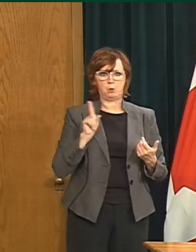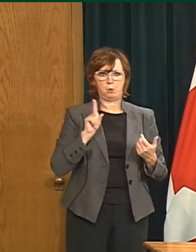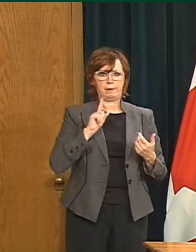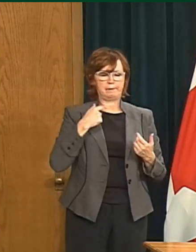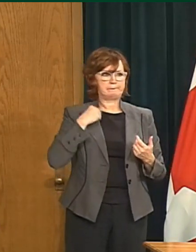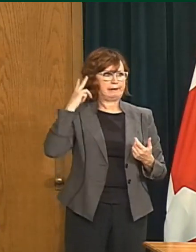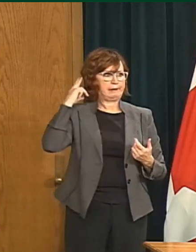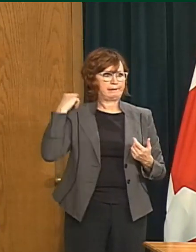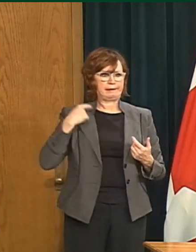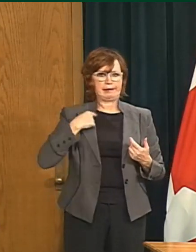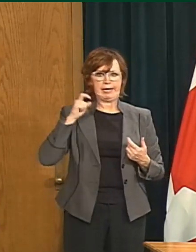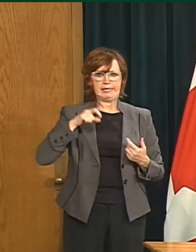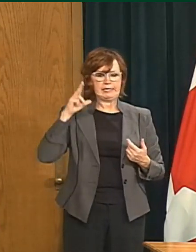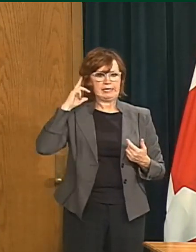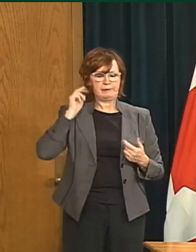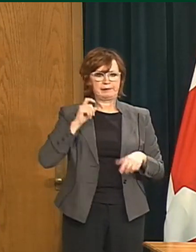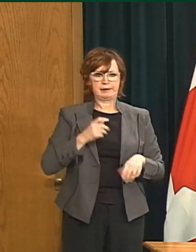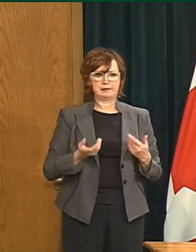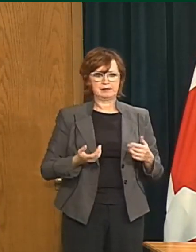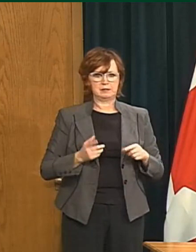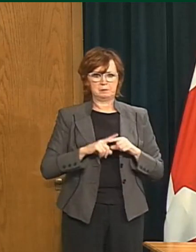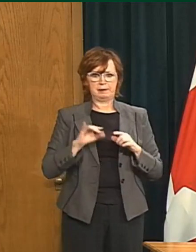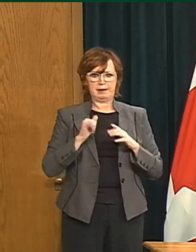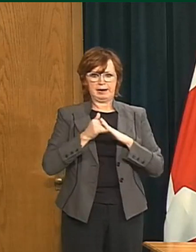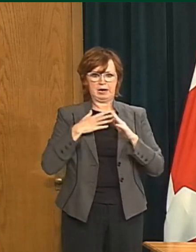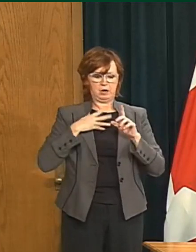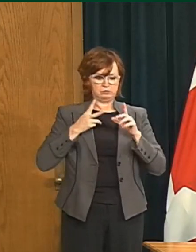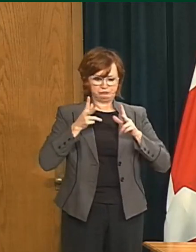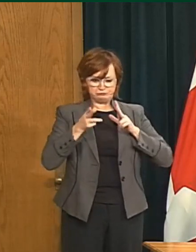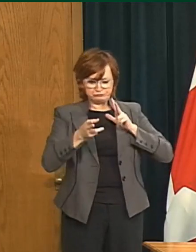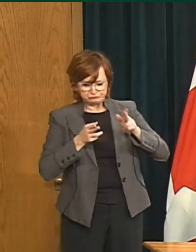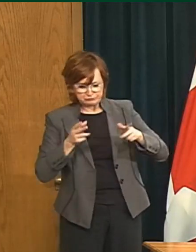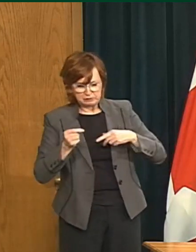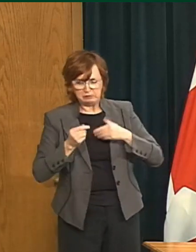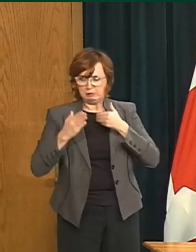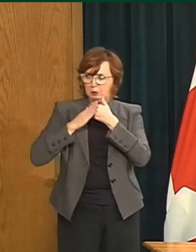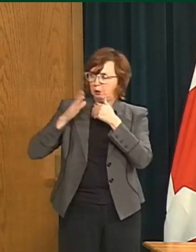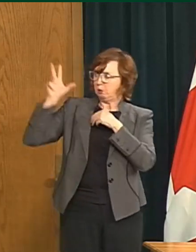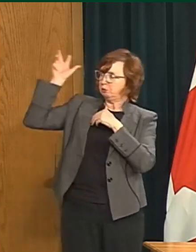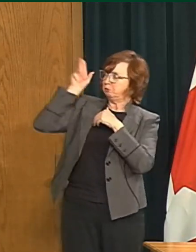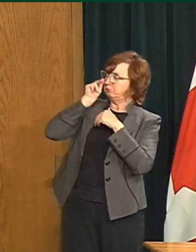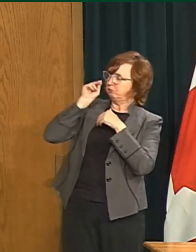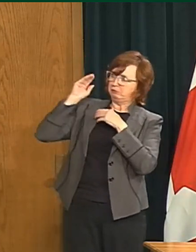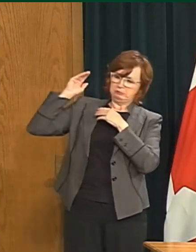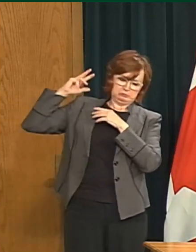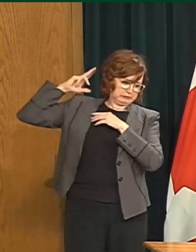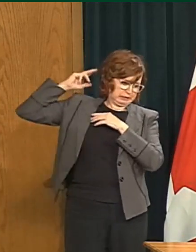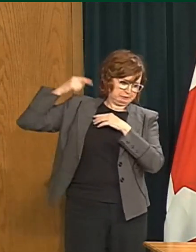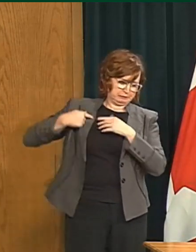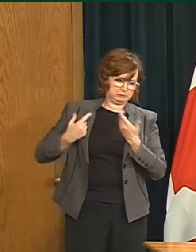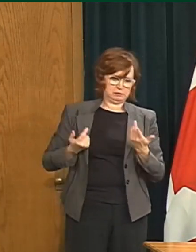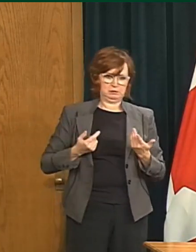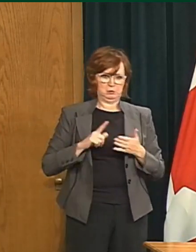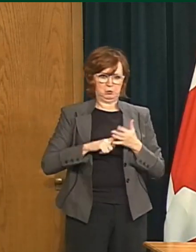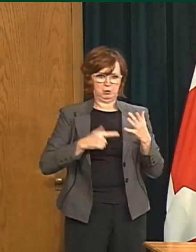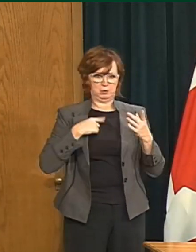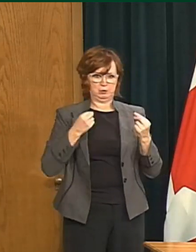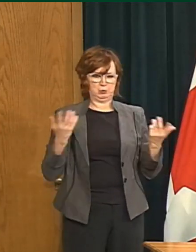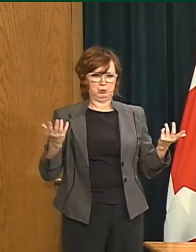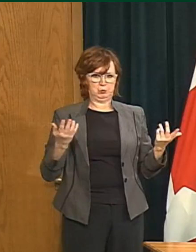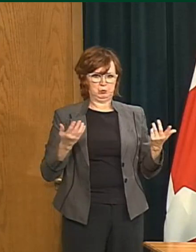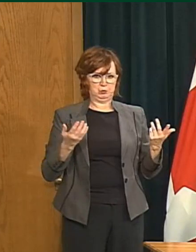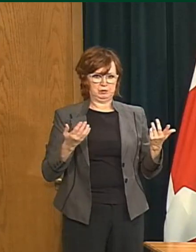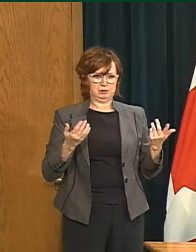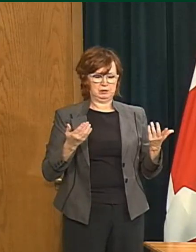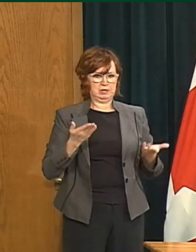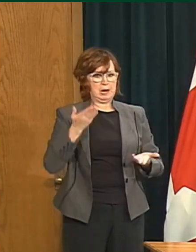rule and still provide people with a haircut. So that, may be an example at some point in time where Dr. Shahab may